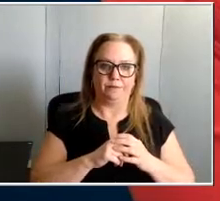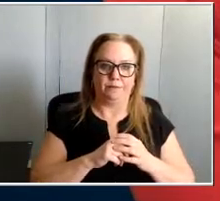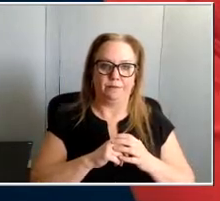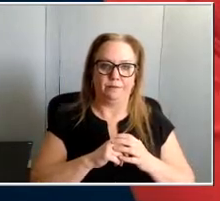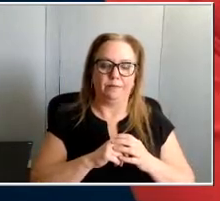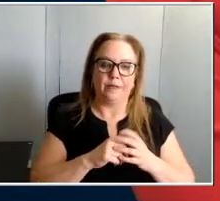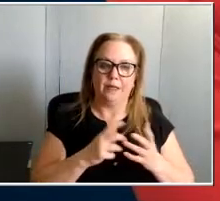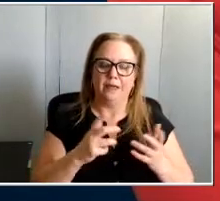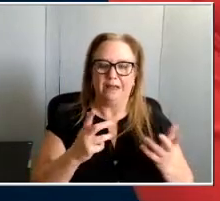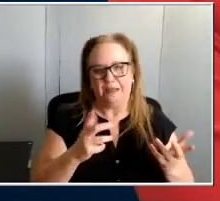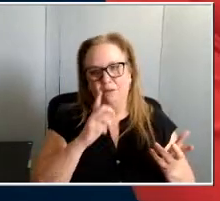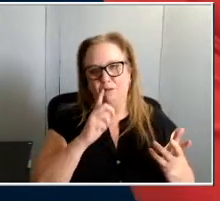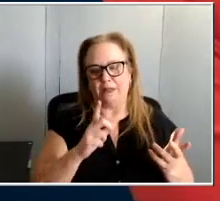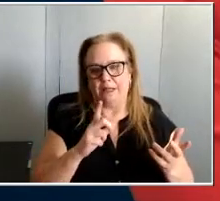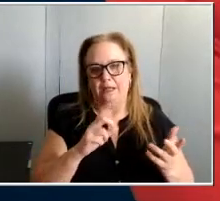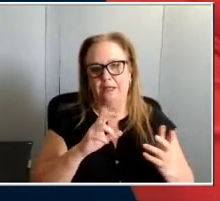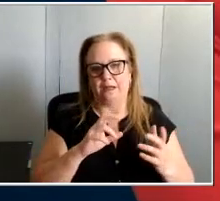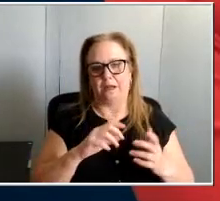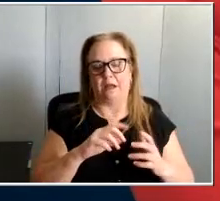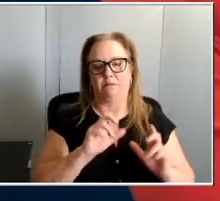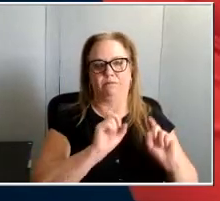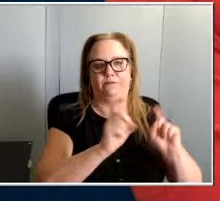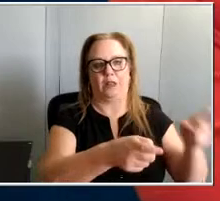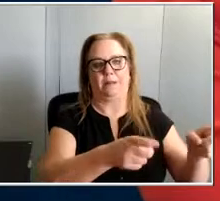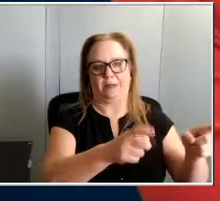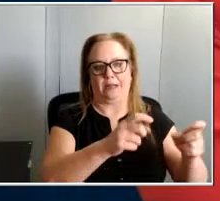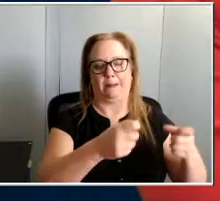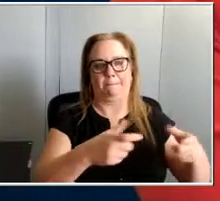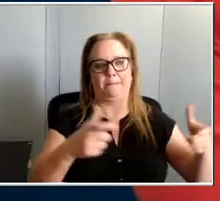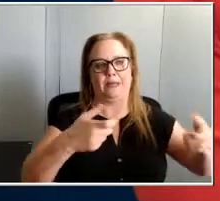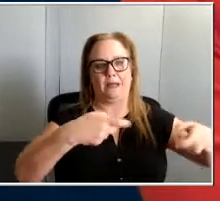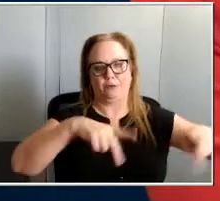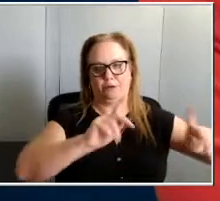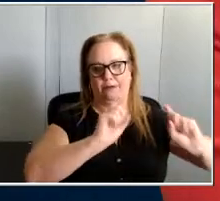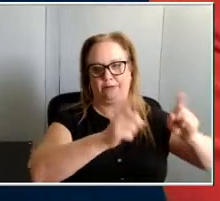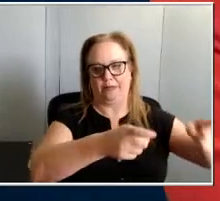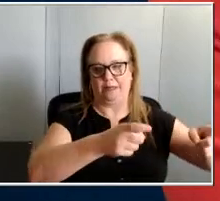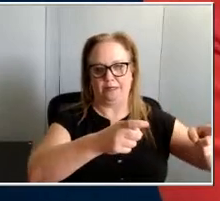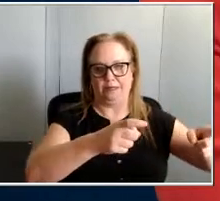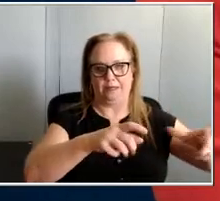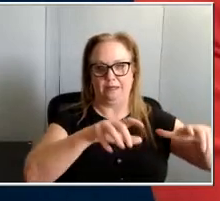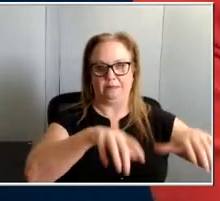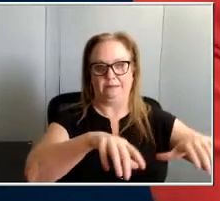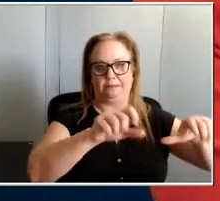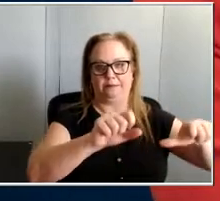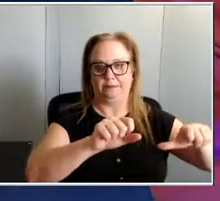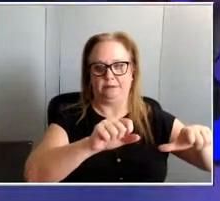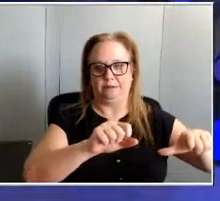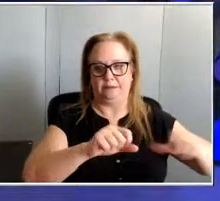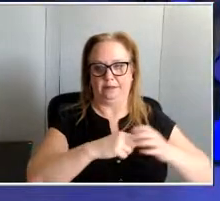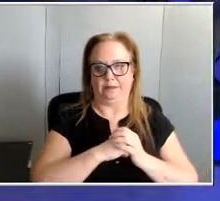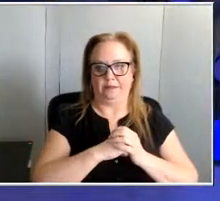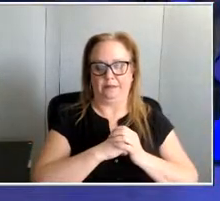it puts a big role of philanthropy and a big opportunity of philanthropy to step in and fill some of those